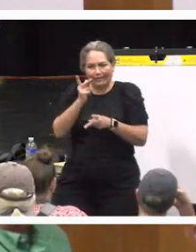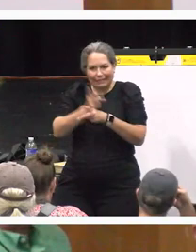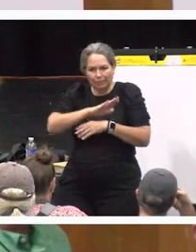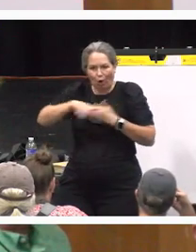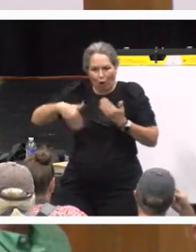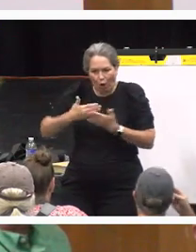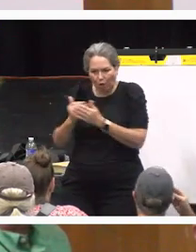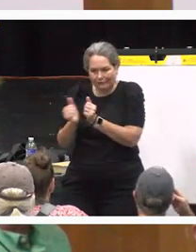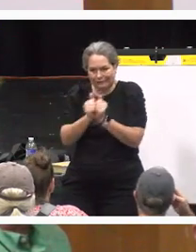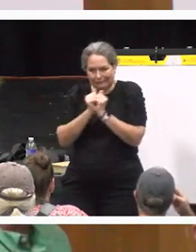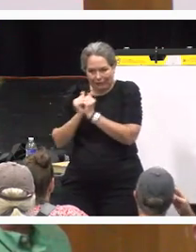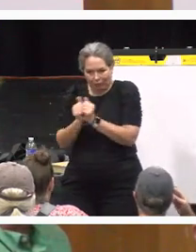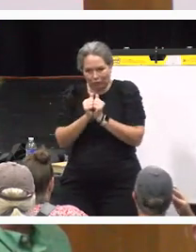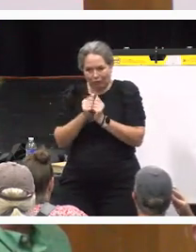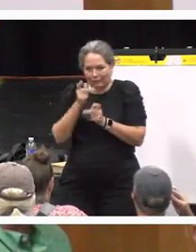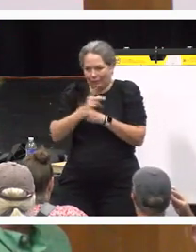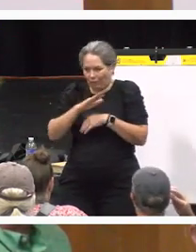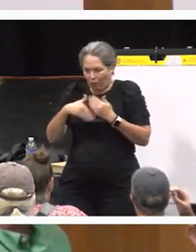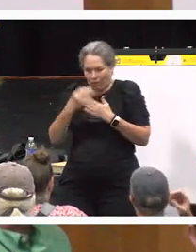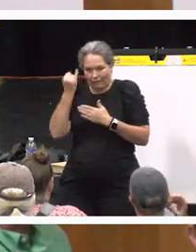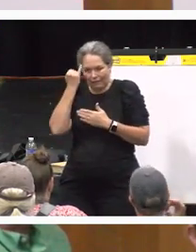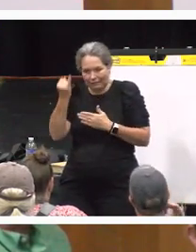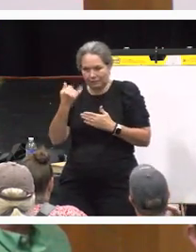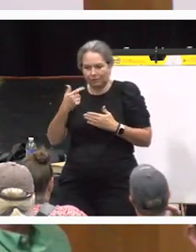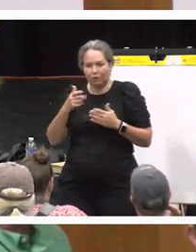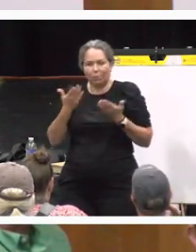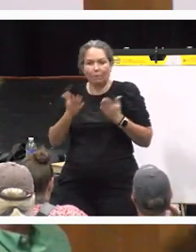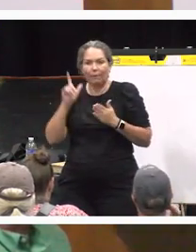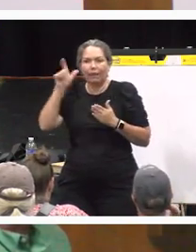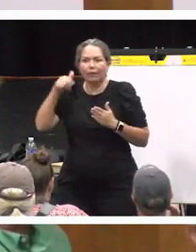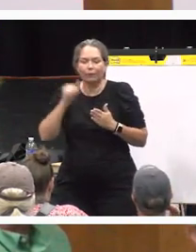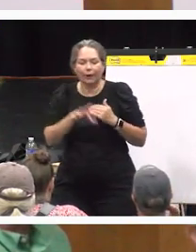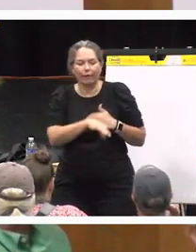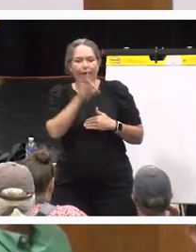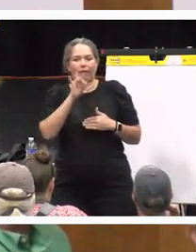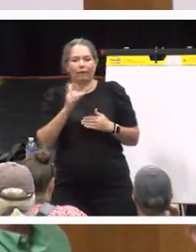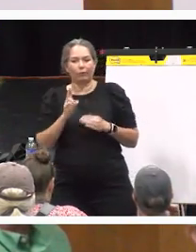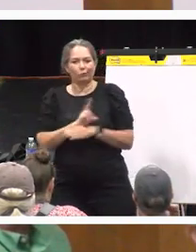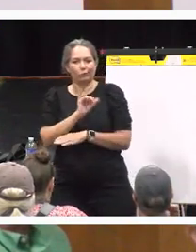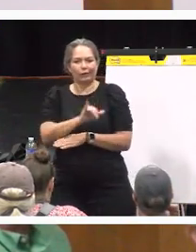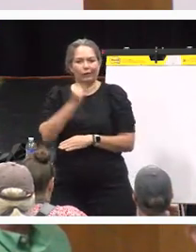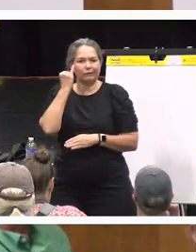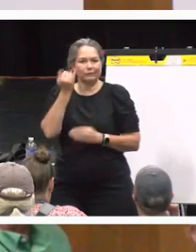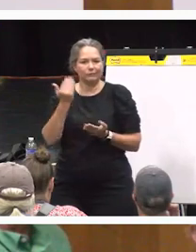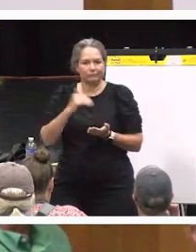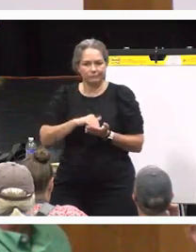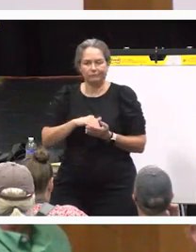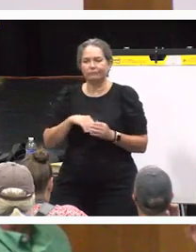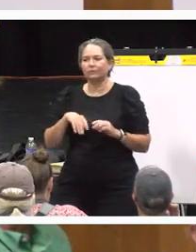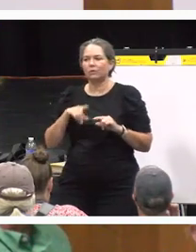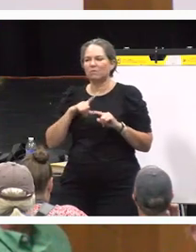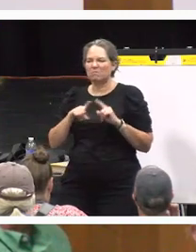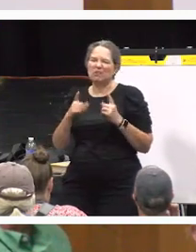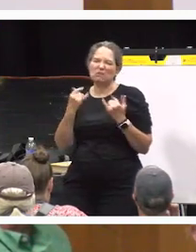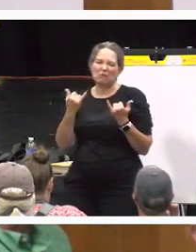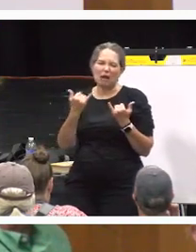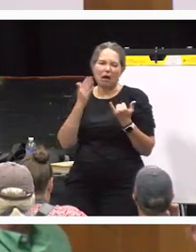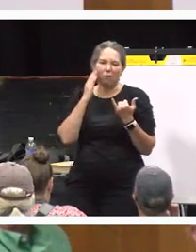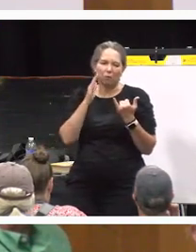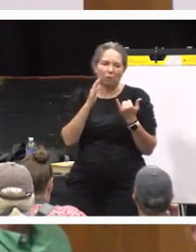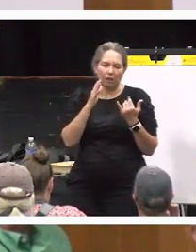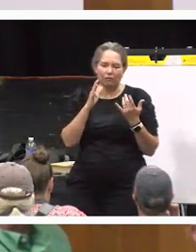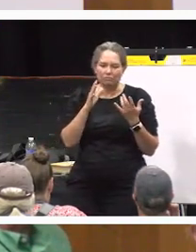these ideas in the stream. But we'll bear out for the working groups tonight to think more deeply